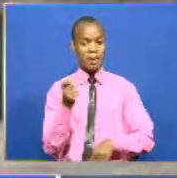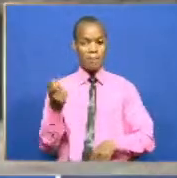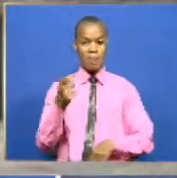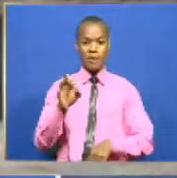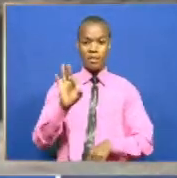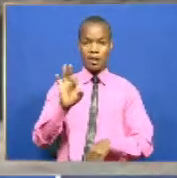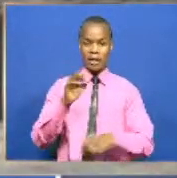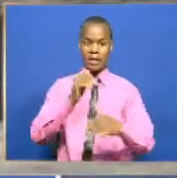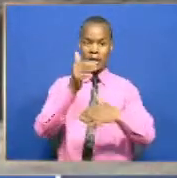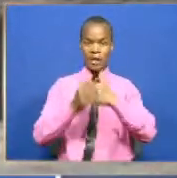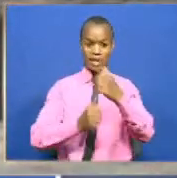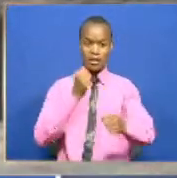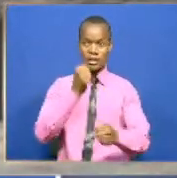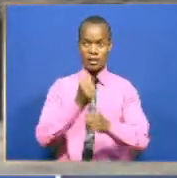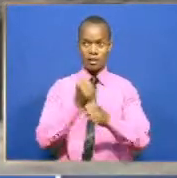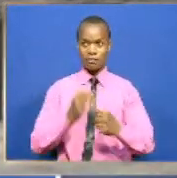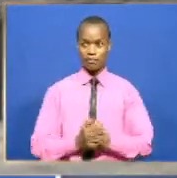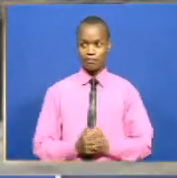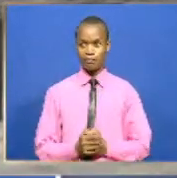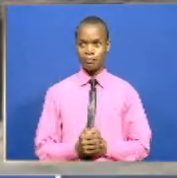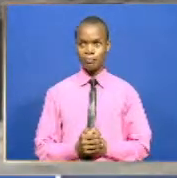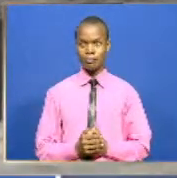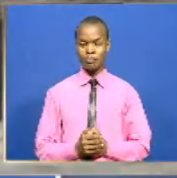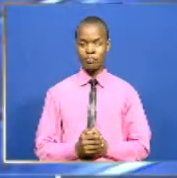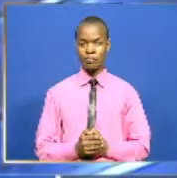year. Purity Museo, Channel One News.